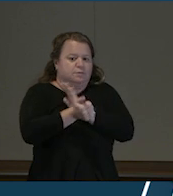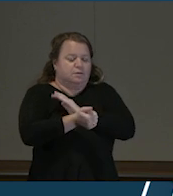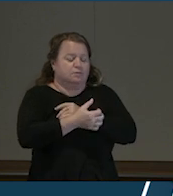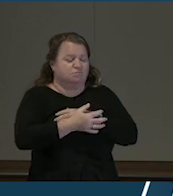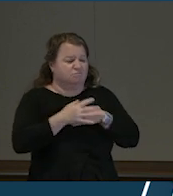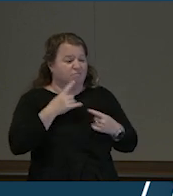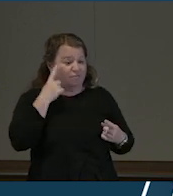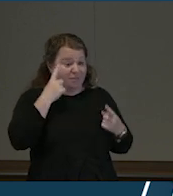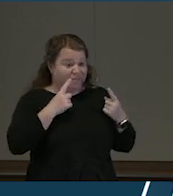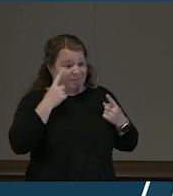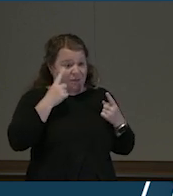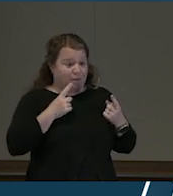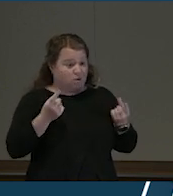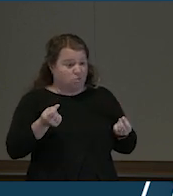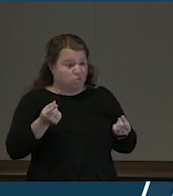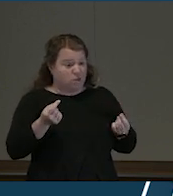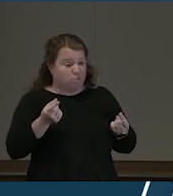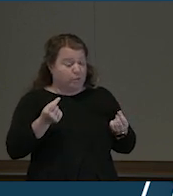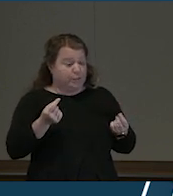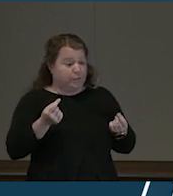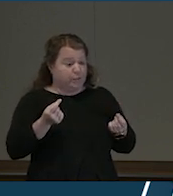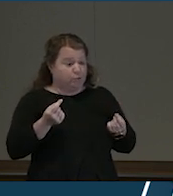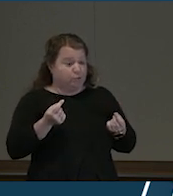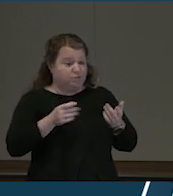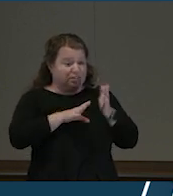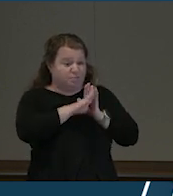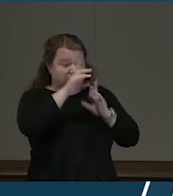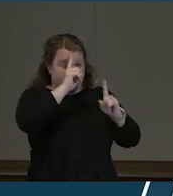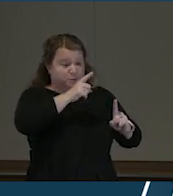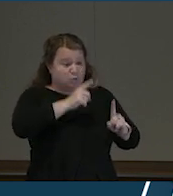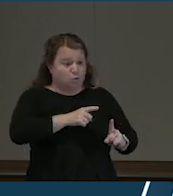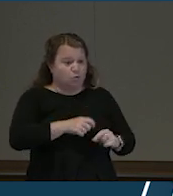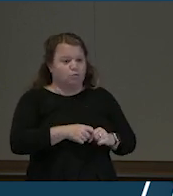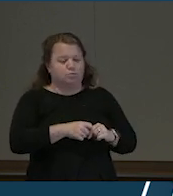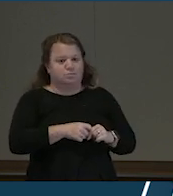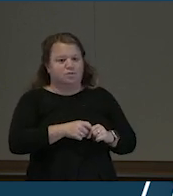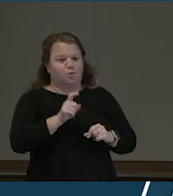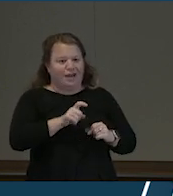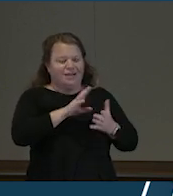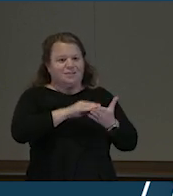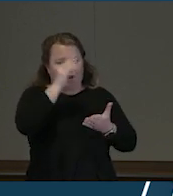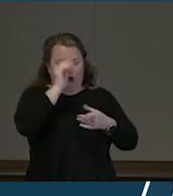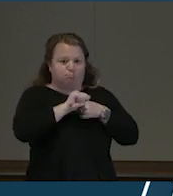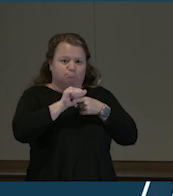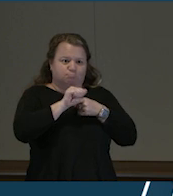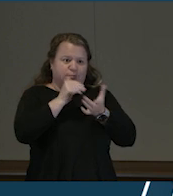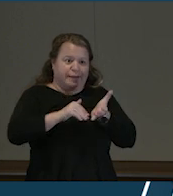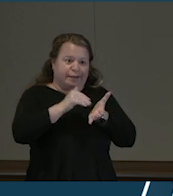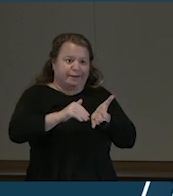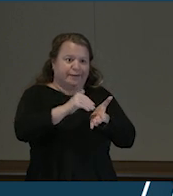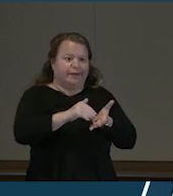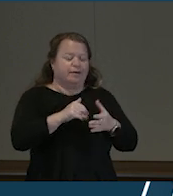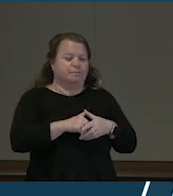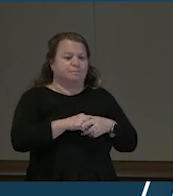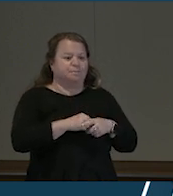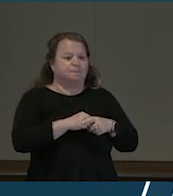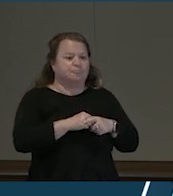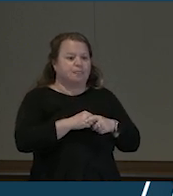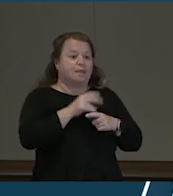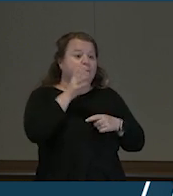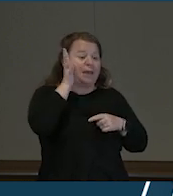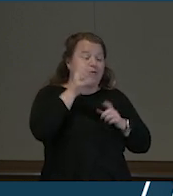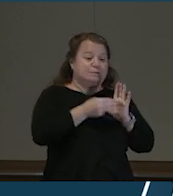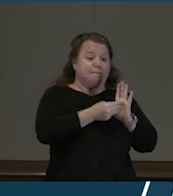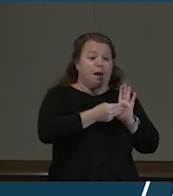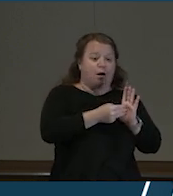do for those development milestones? We did it over and over and over again. And we modeled it, and eventually they were able to